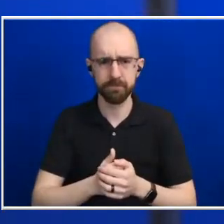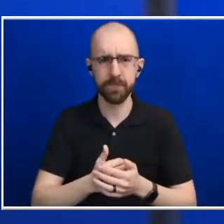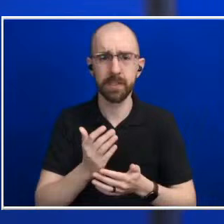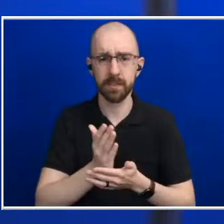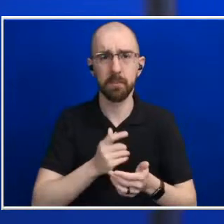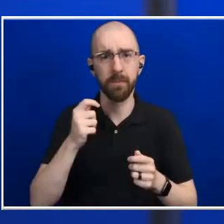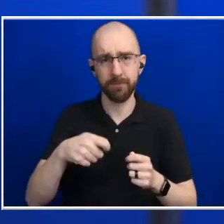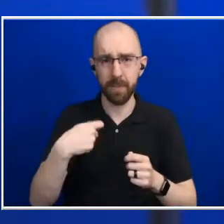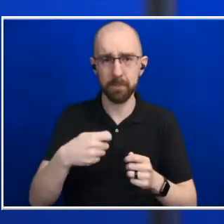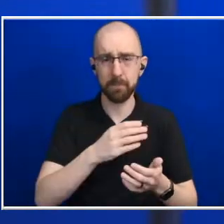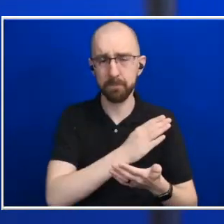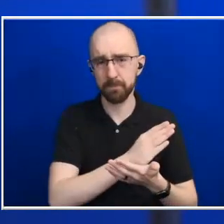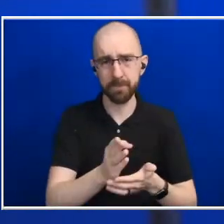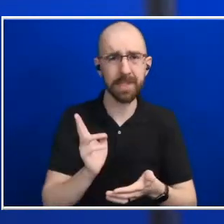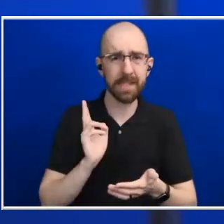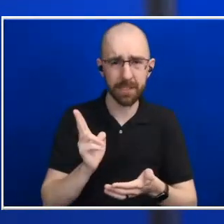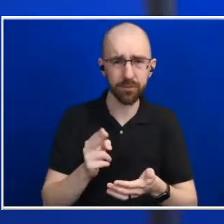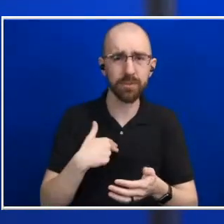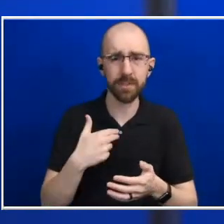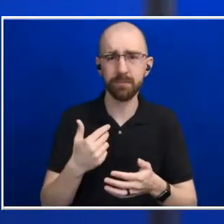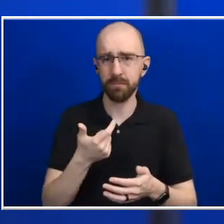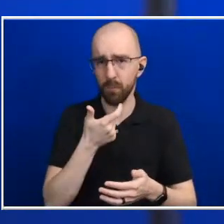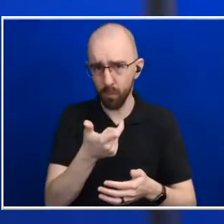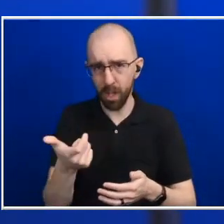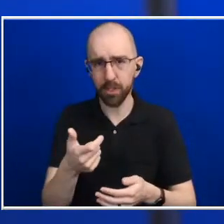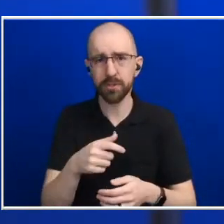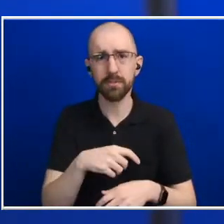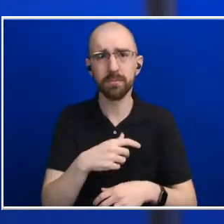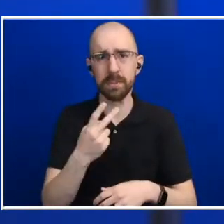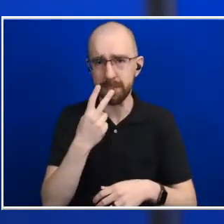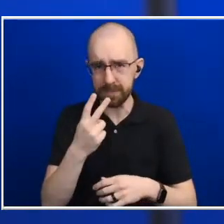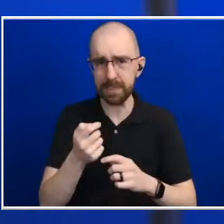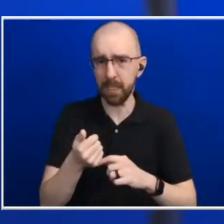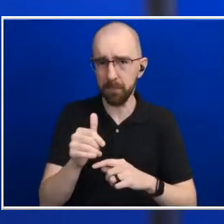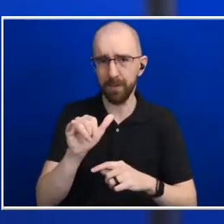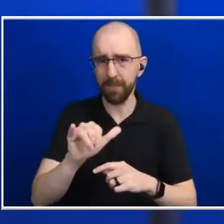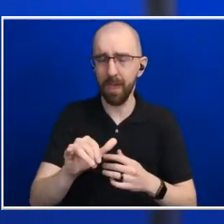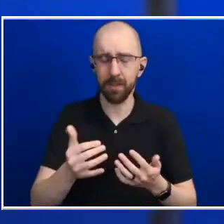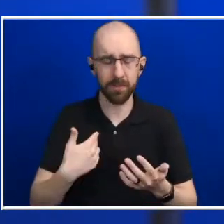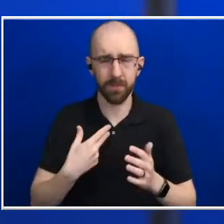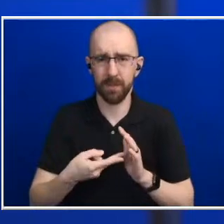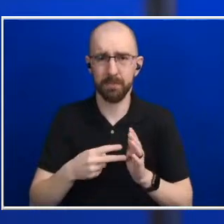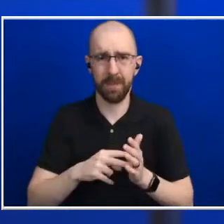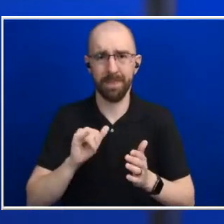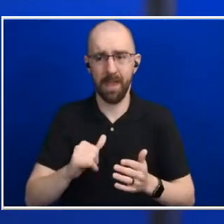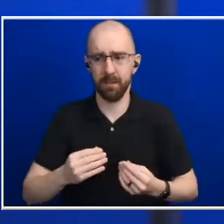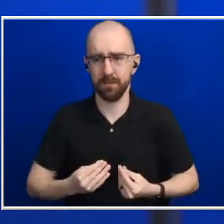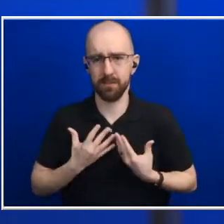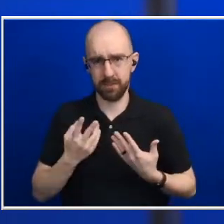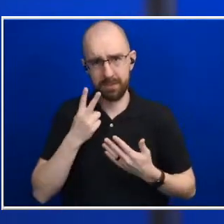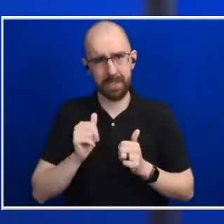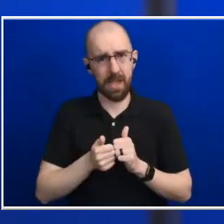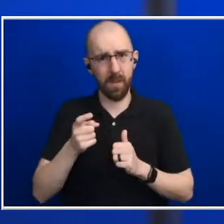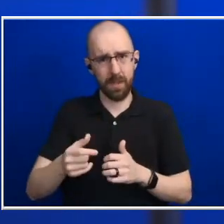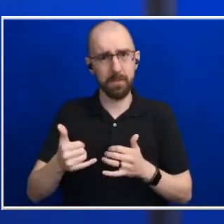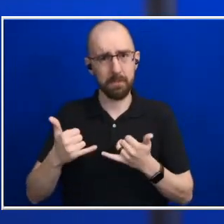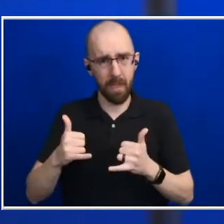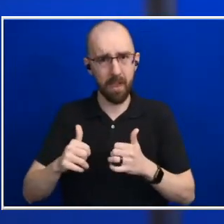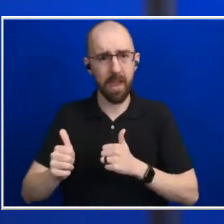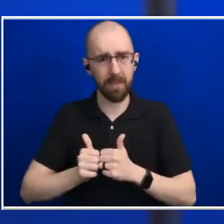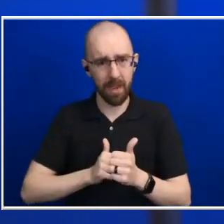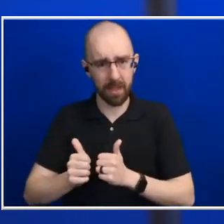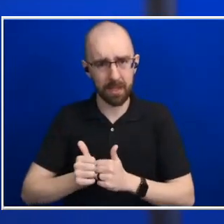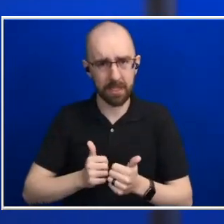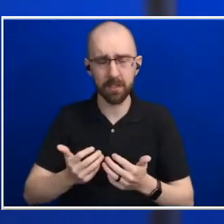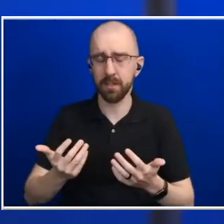believed in it, and I got to watch it and see a little bit of it. And so, I mean, that inspired me, seeing how he played athletically. I think